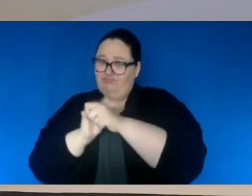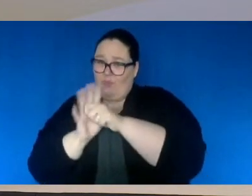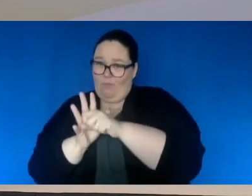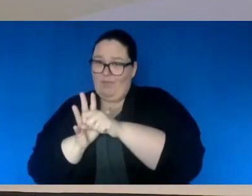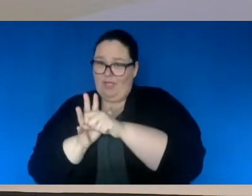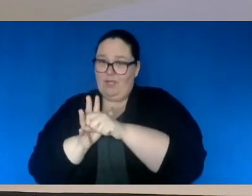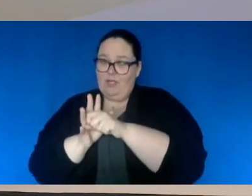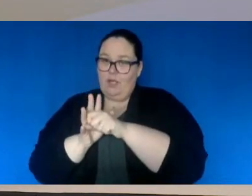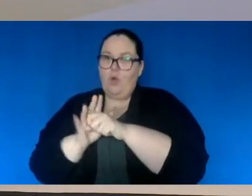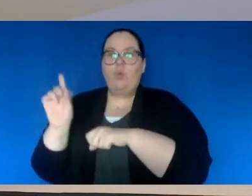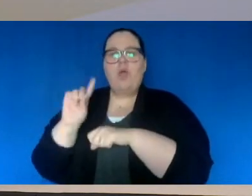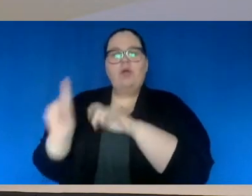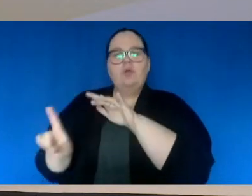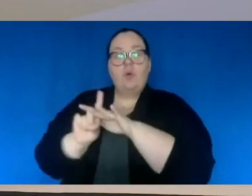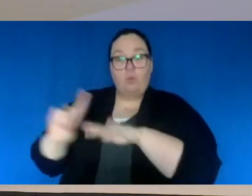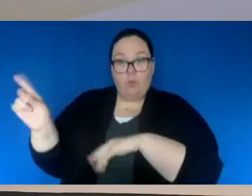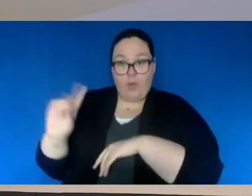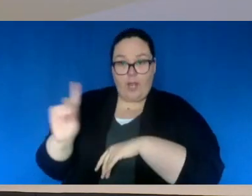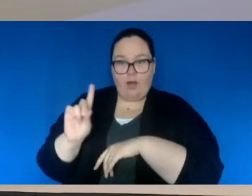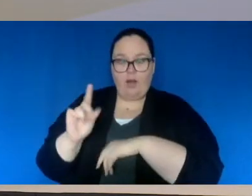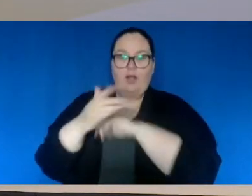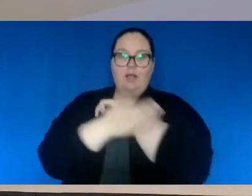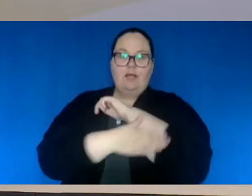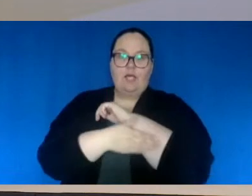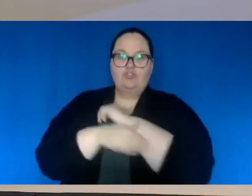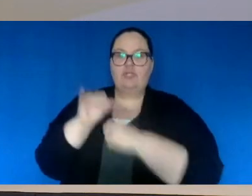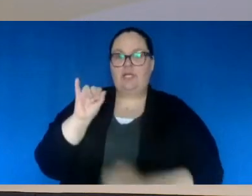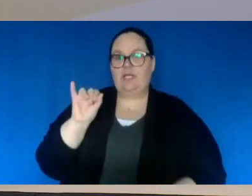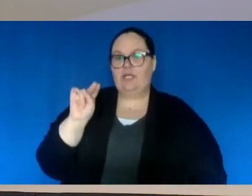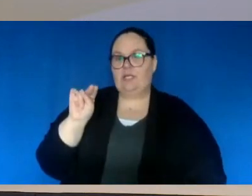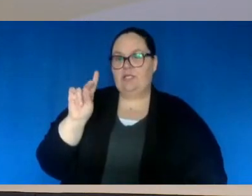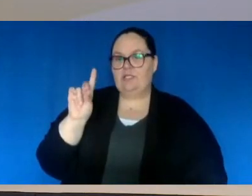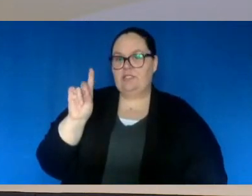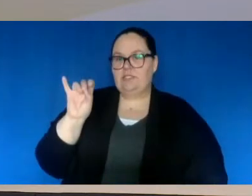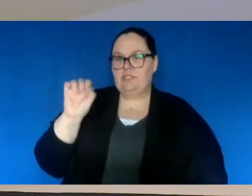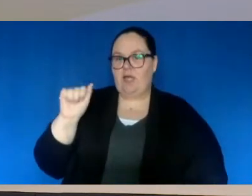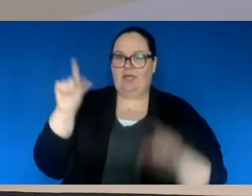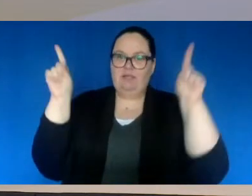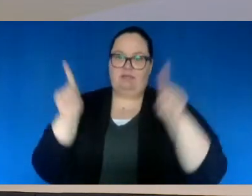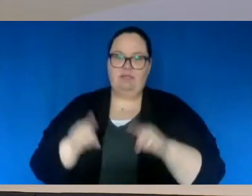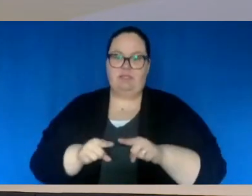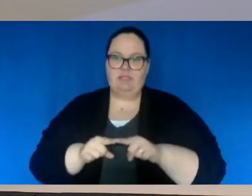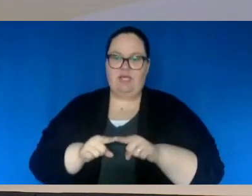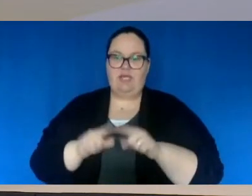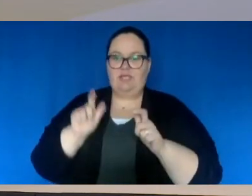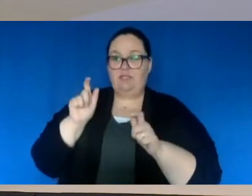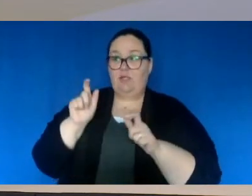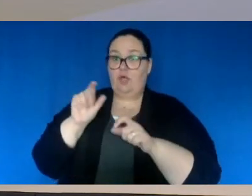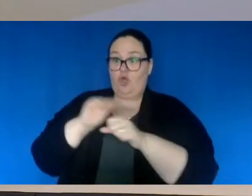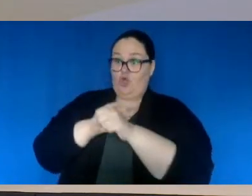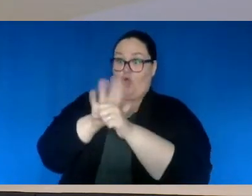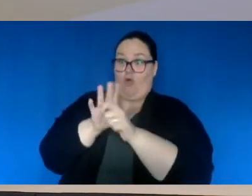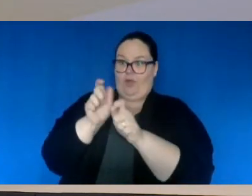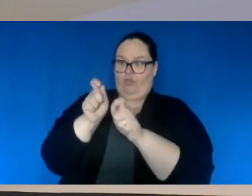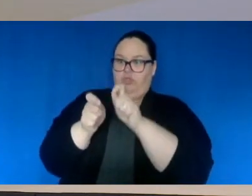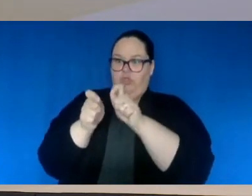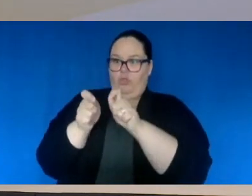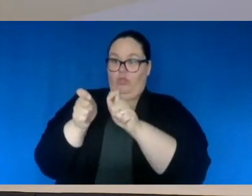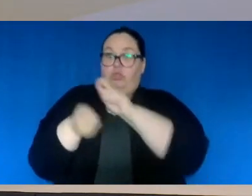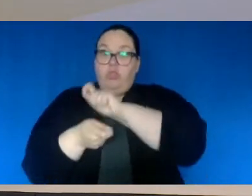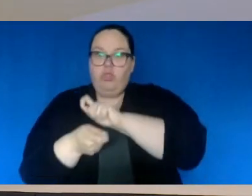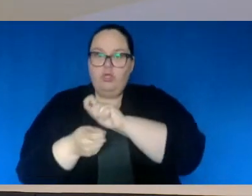sequenced in India, which is causing concern. It is described as a double mutant strain that appears to be causing severe